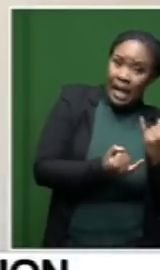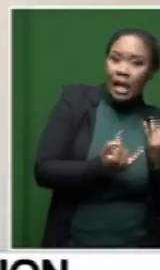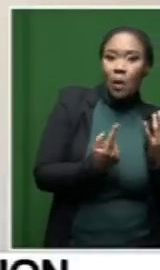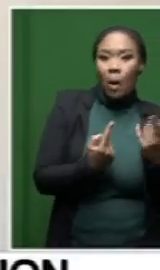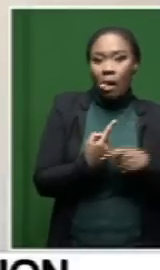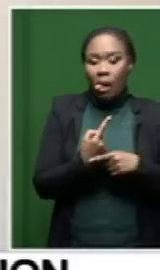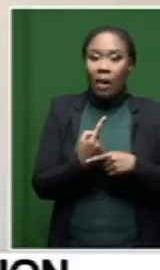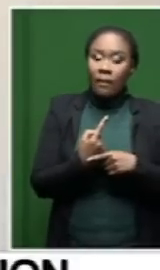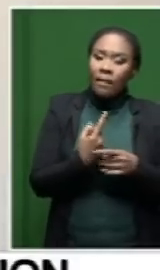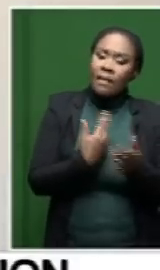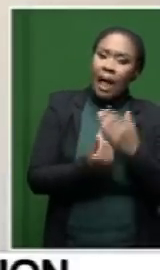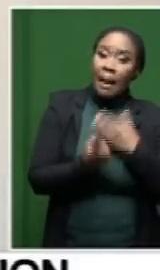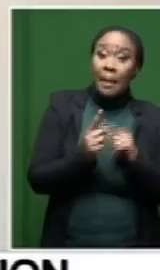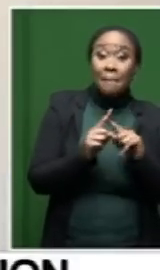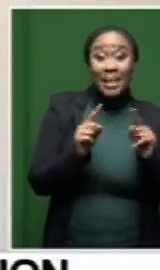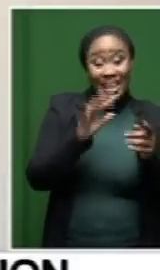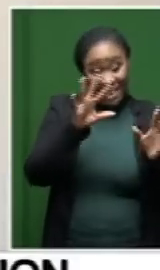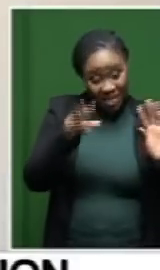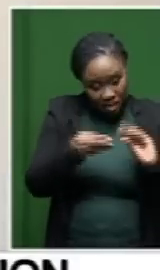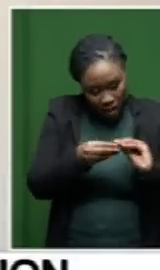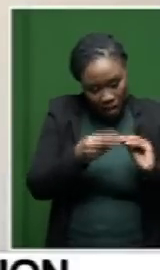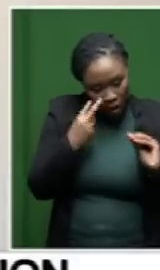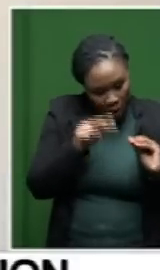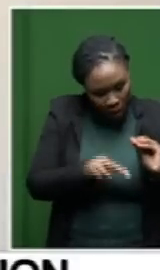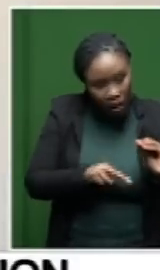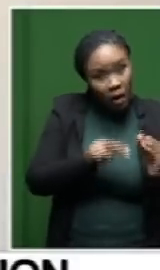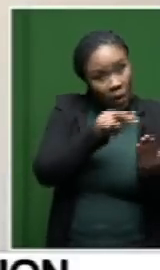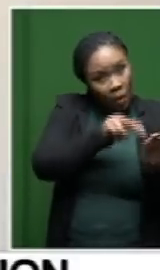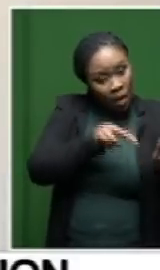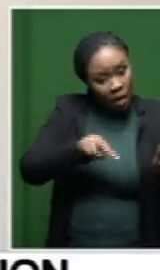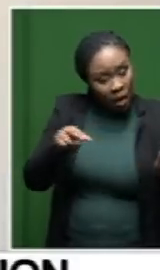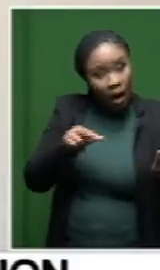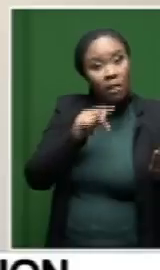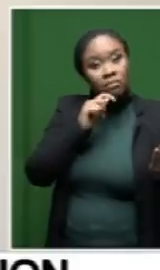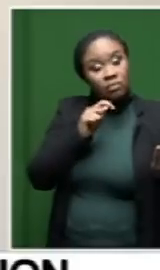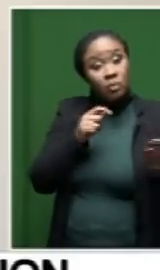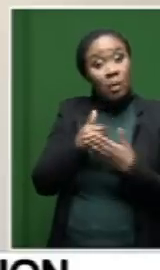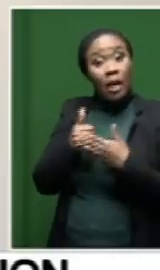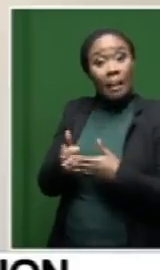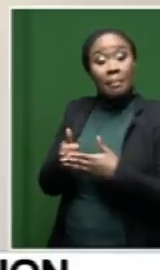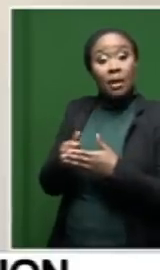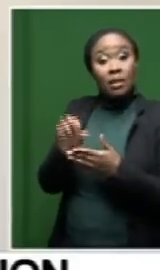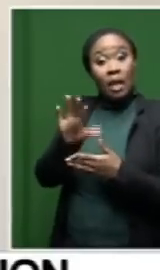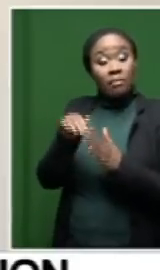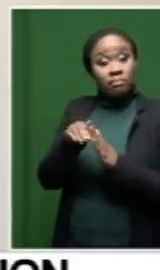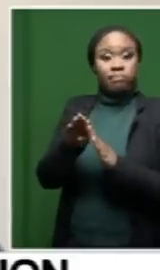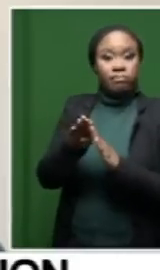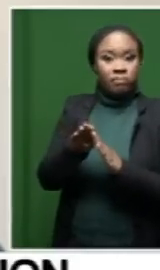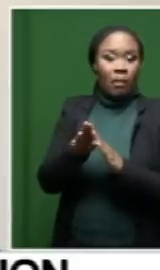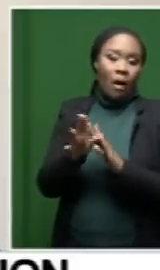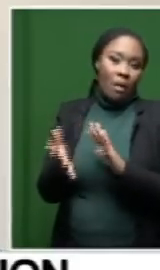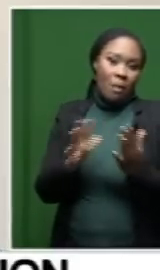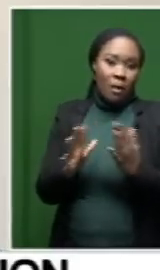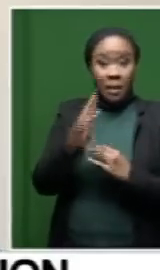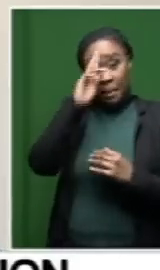You judge it by its substantive input to the life or the rehabilitation of the nation. We must remember,